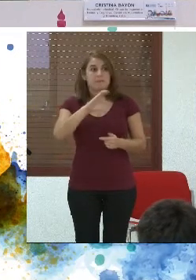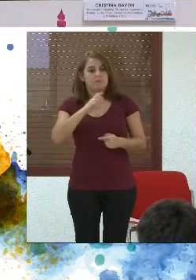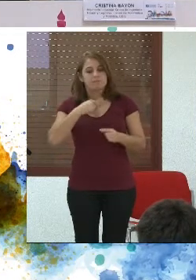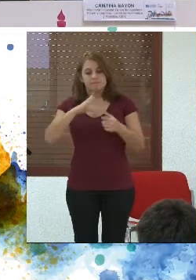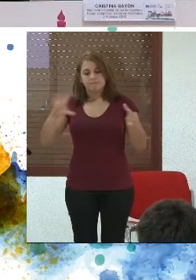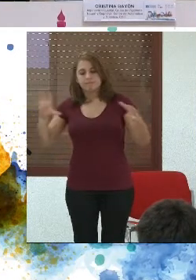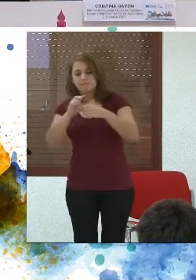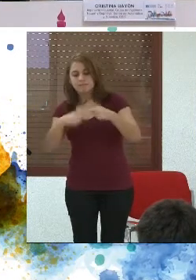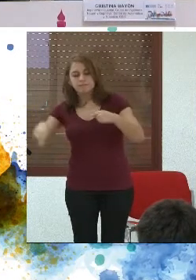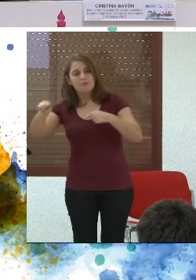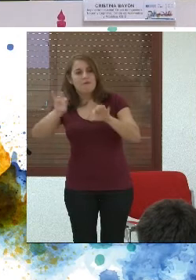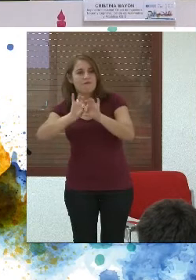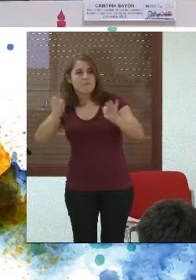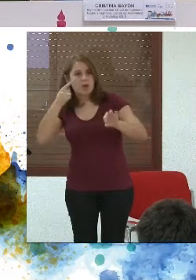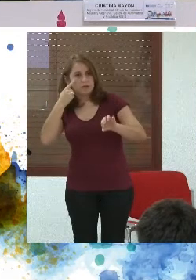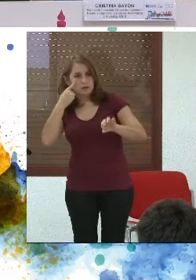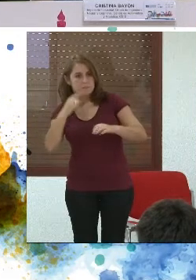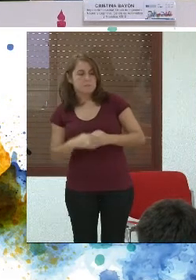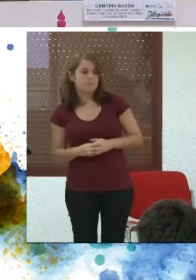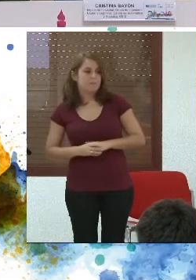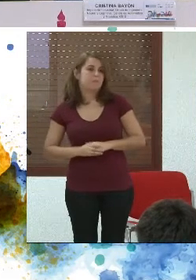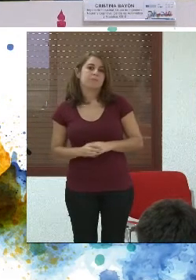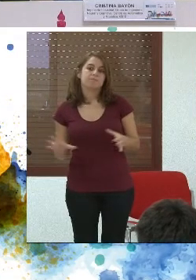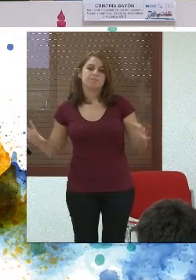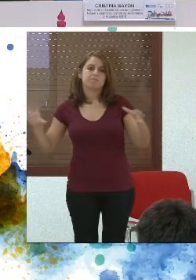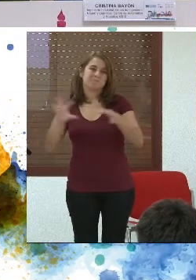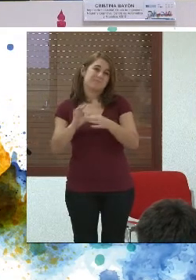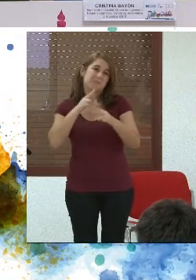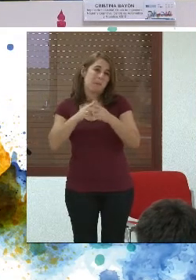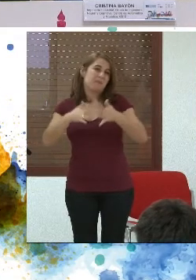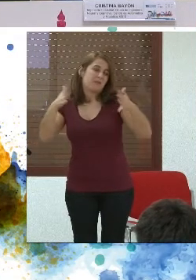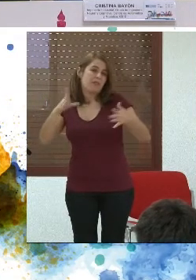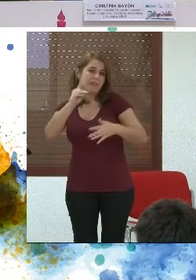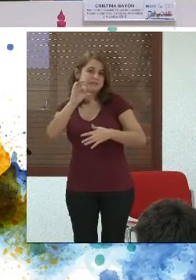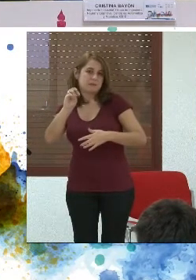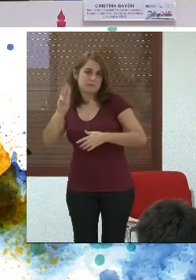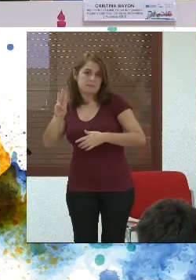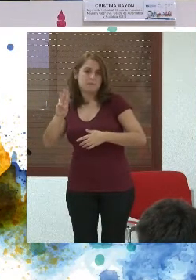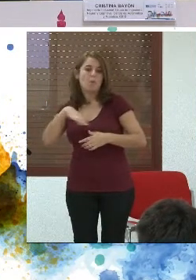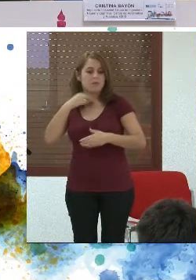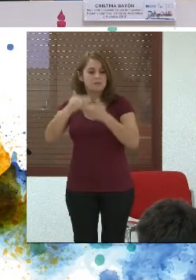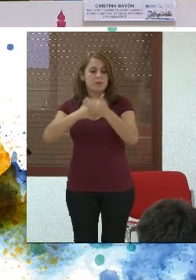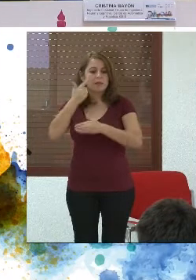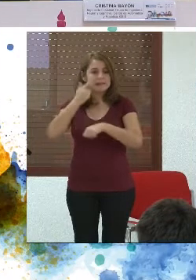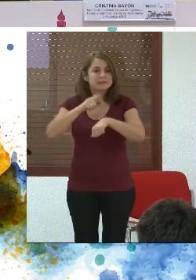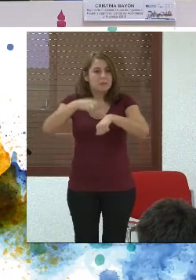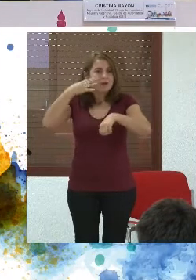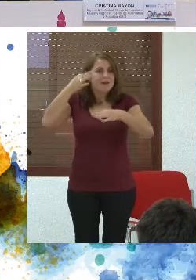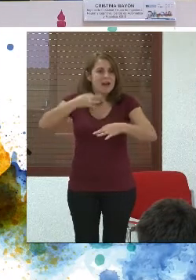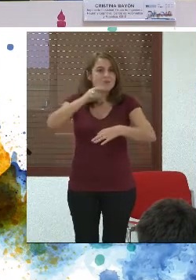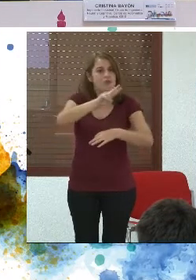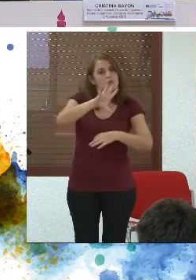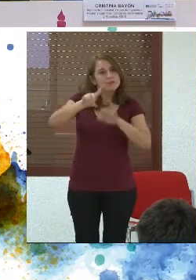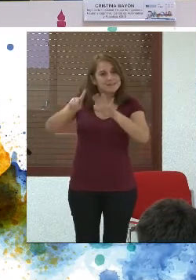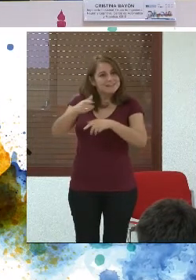is connected by fiber optics to an amplifier, a DCP, which can process in real